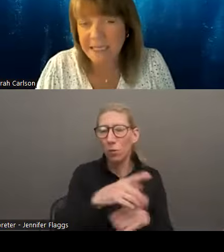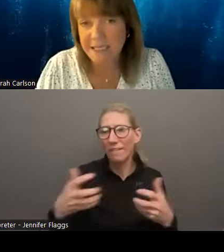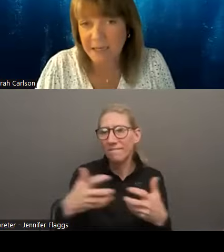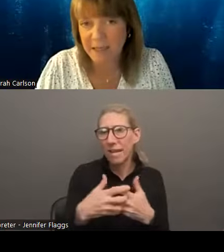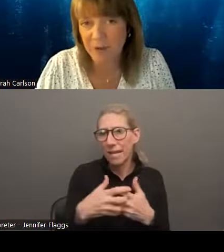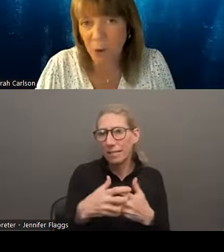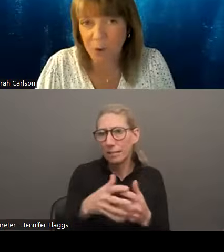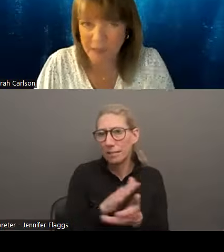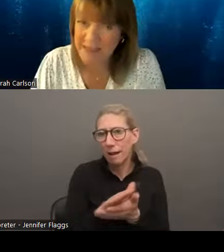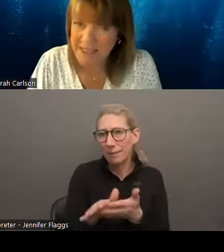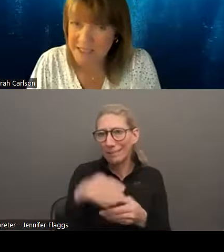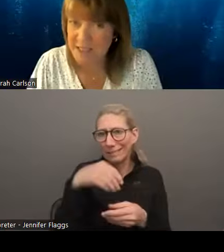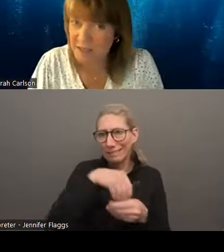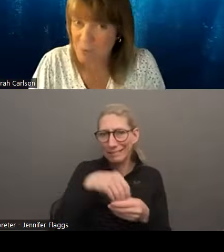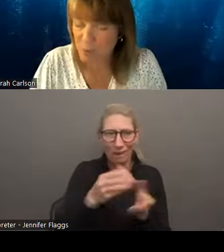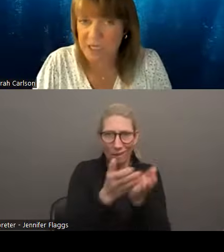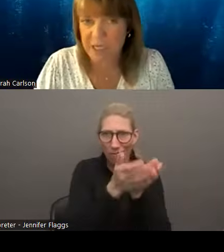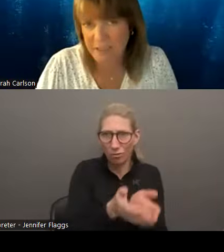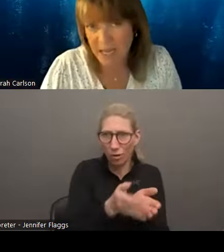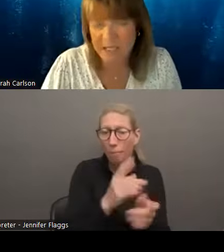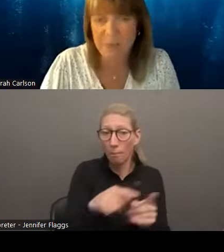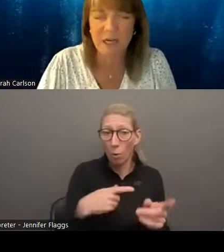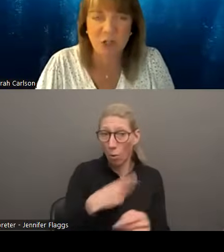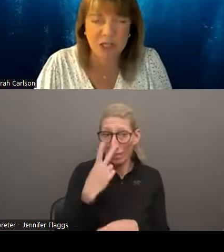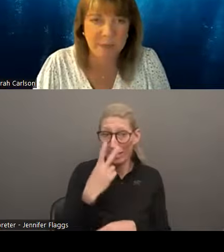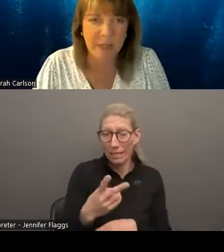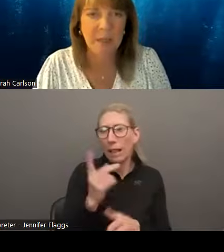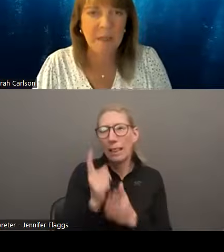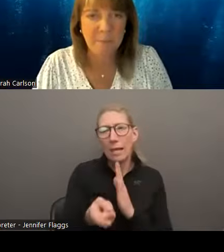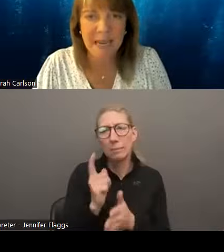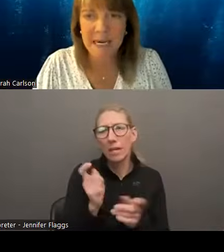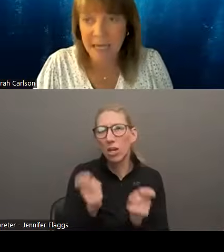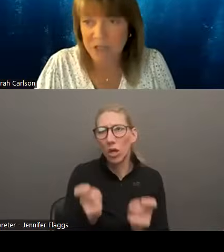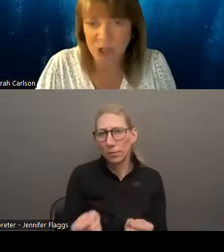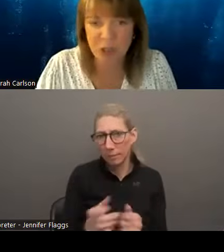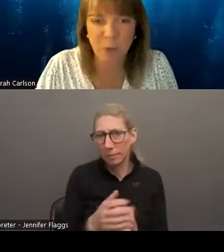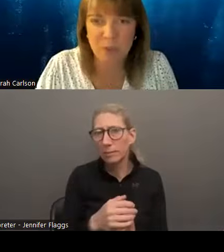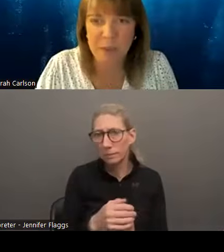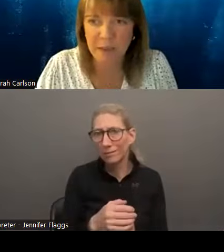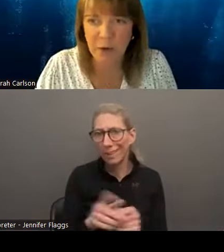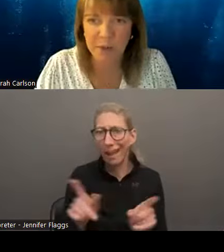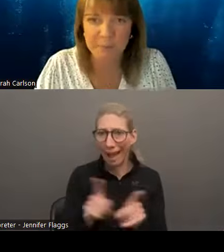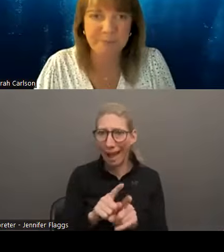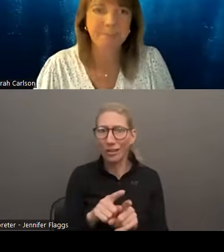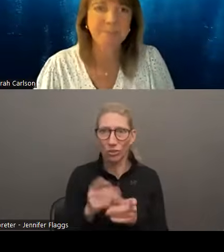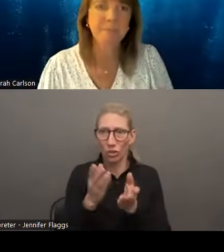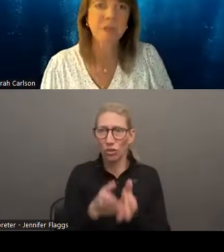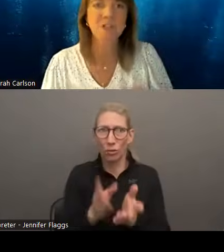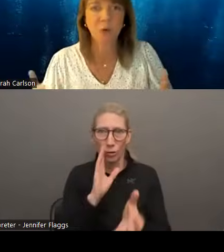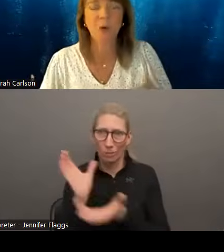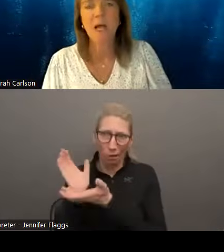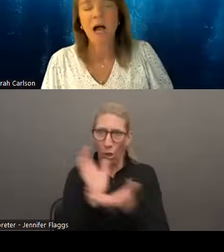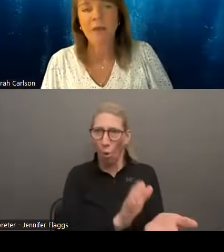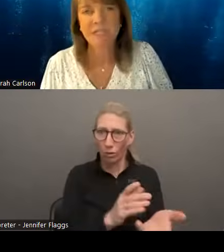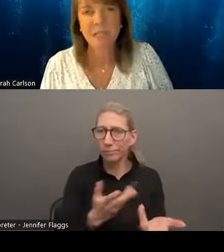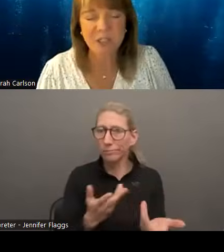nicely inside the hold. But I think this is what we're seeing as a last minute adjustment made as the ship was being loaded.